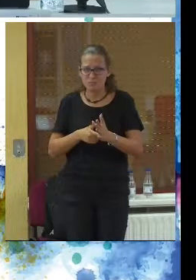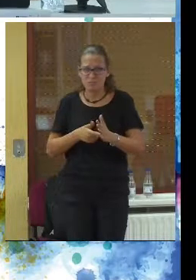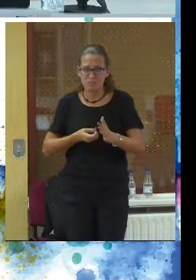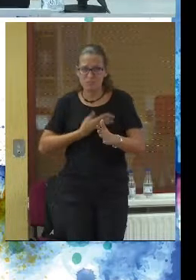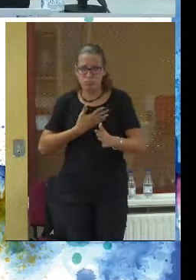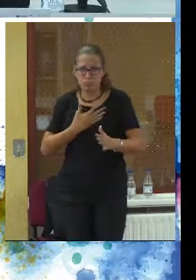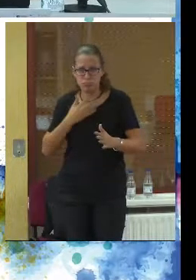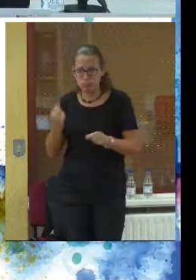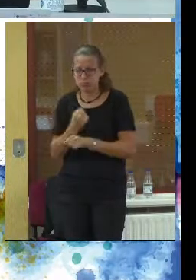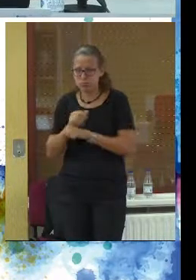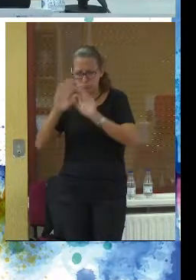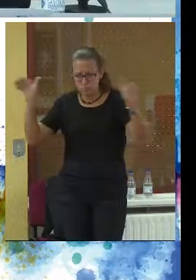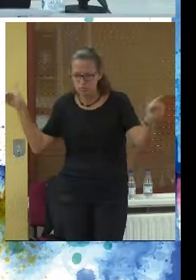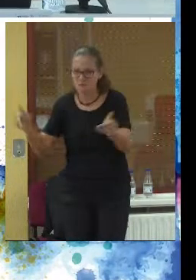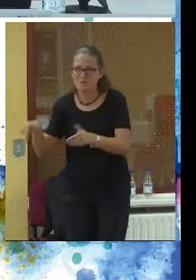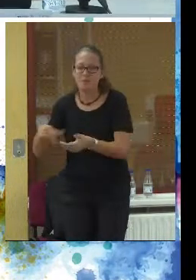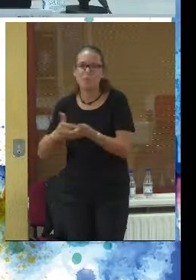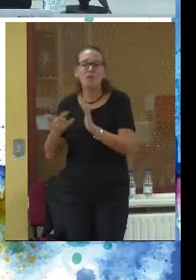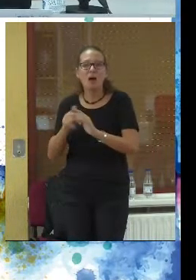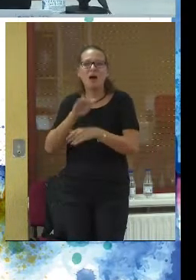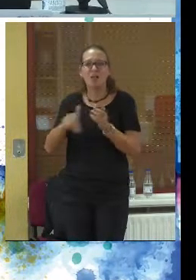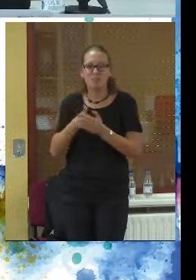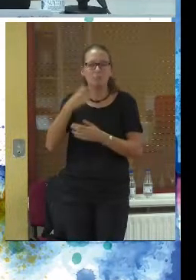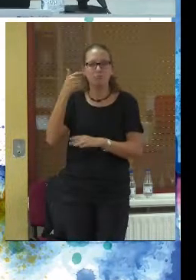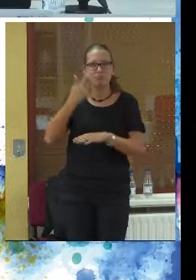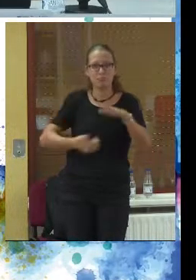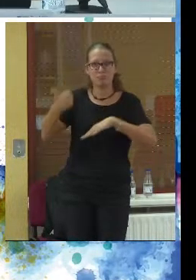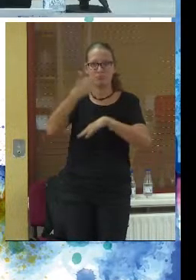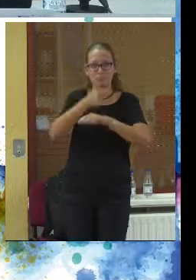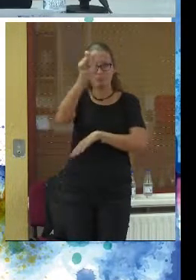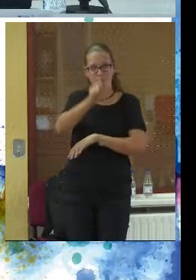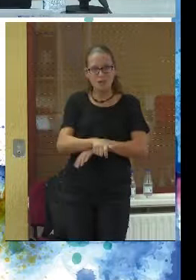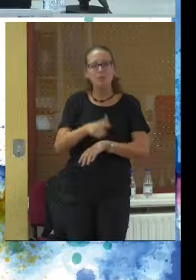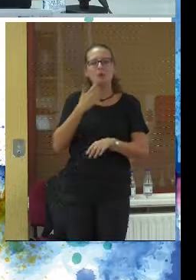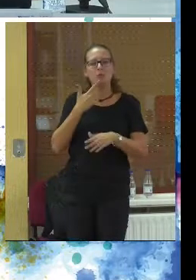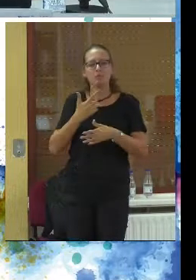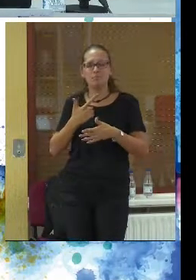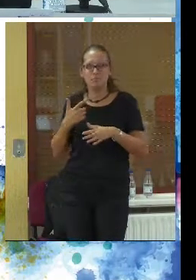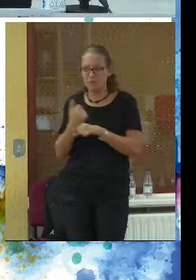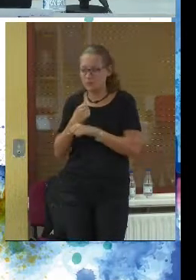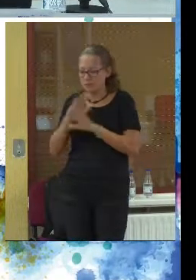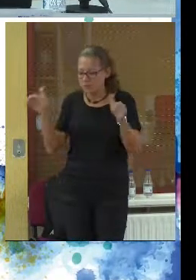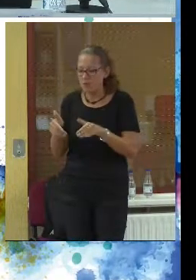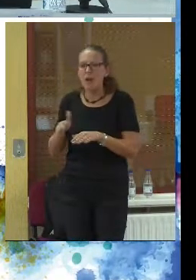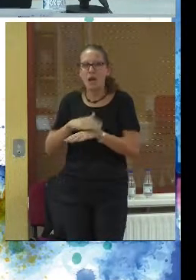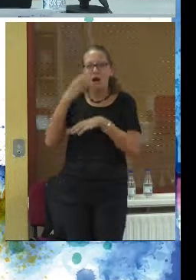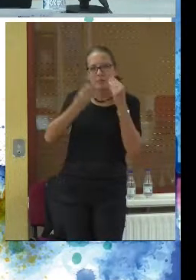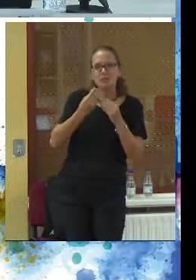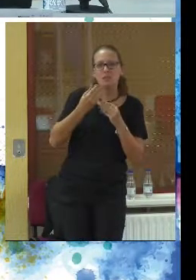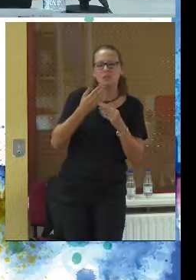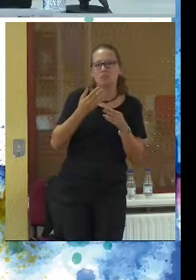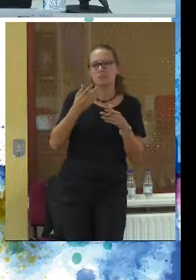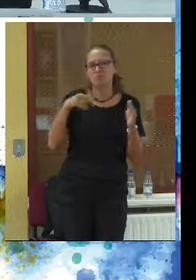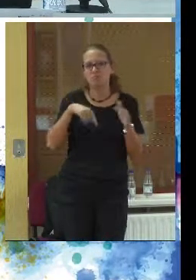application. Everyone has been fully devoted to this project. All the managers